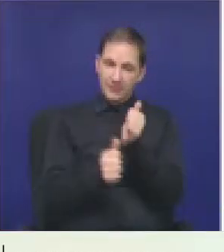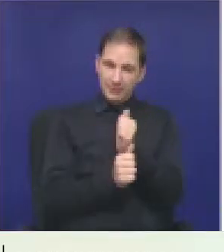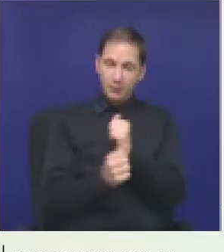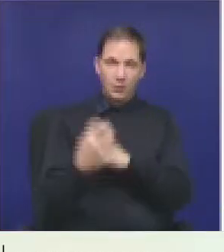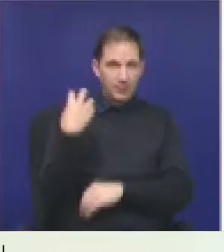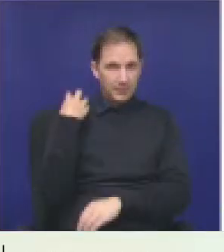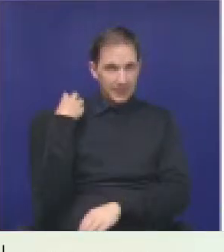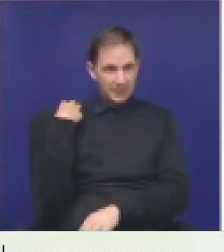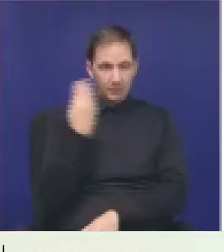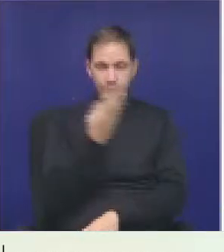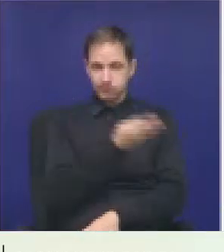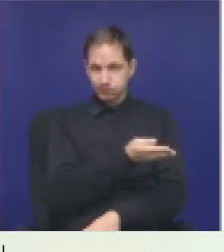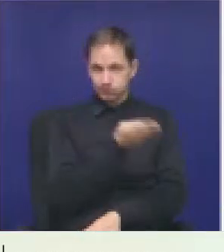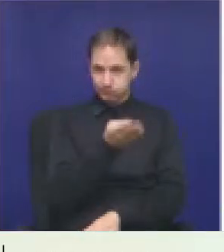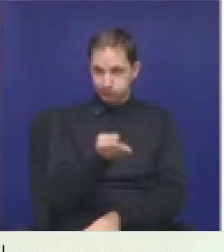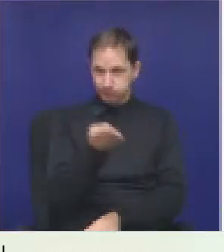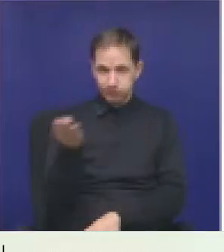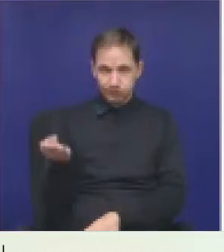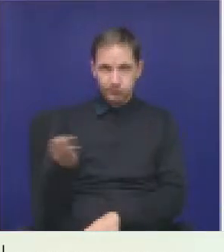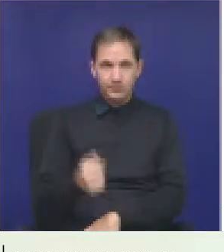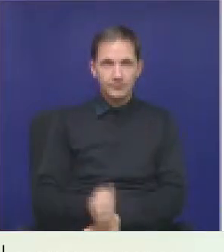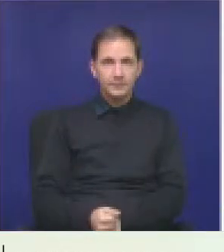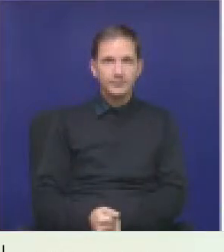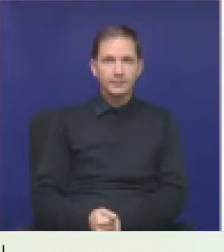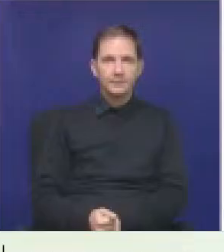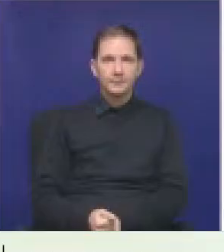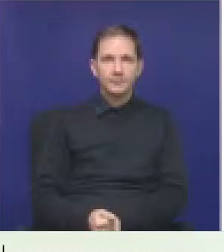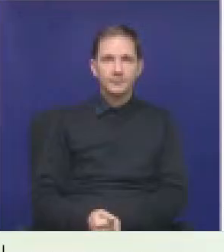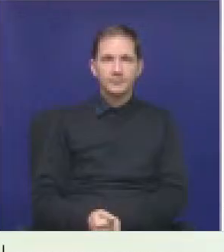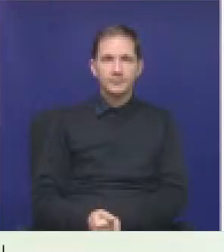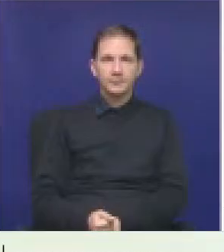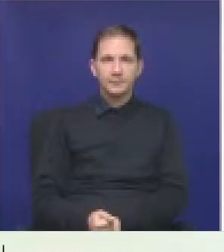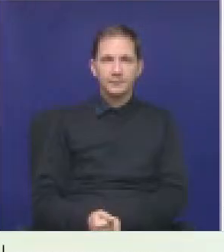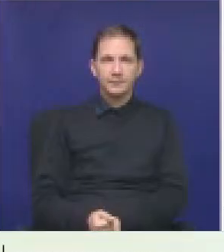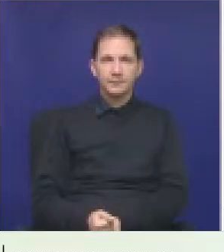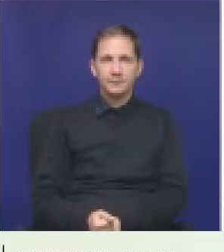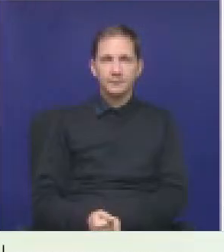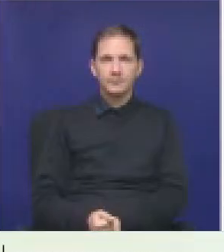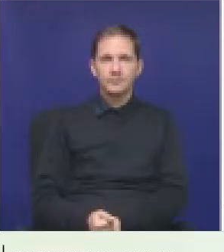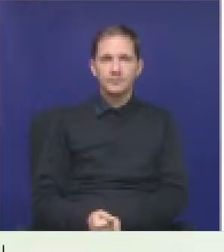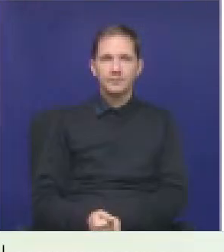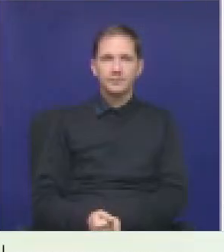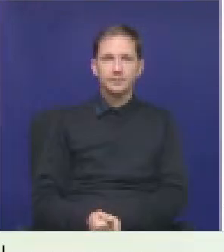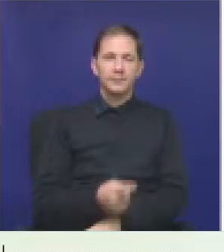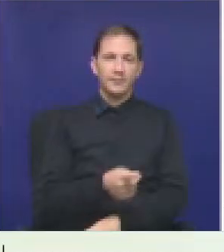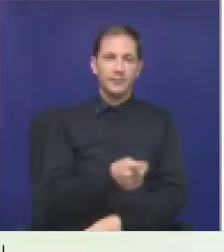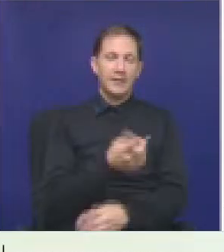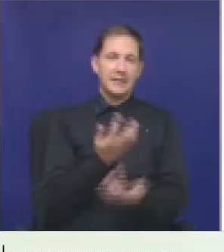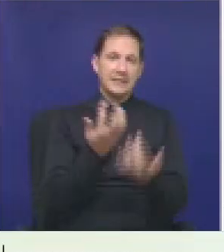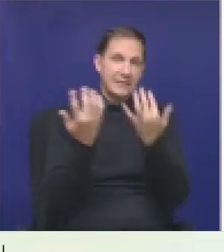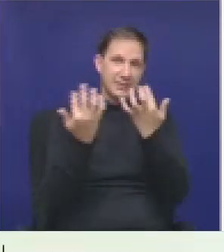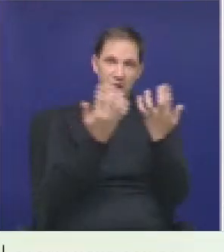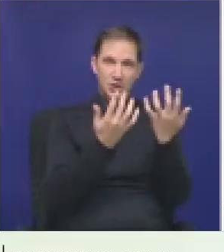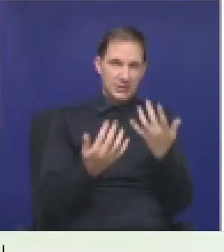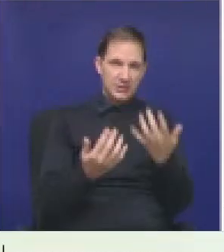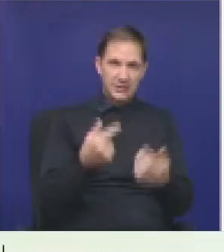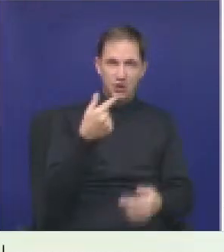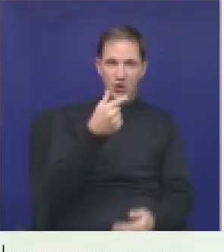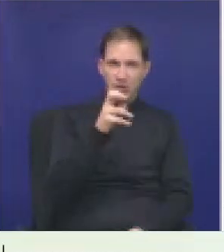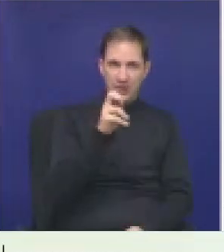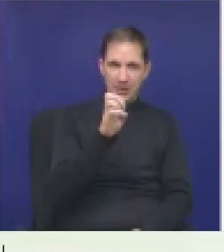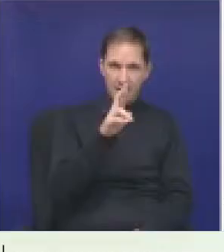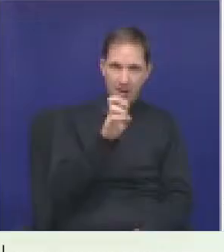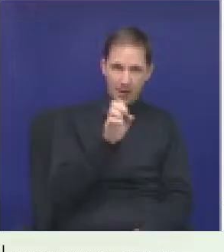Ministers, Honorable Nongceba Mhlauli, Honorable Kenny Murulungu, the Statistician General, Dr.